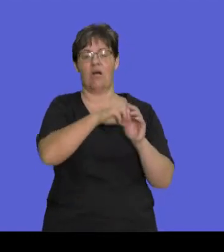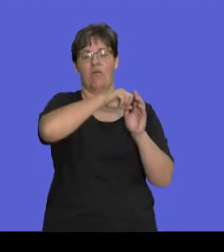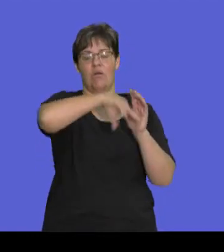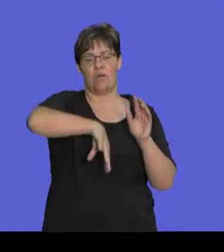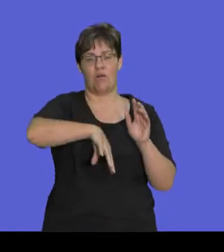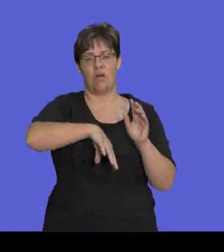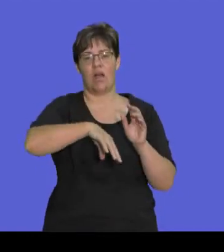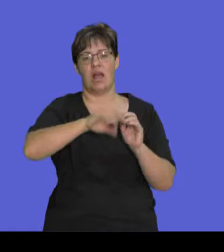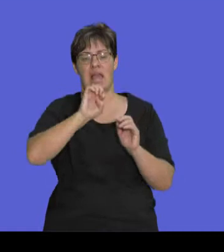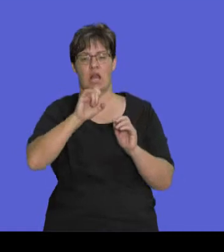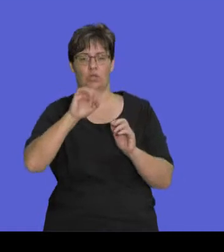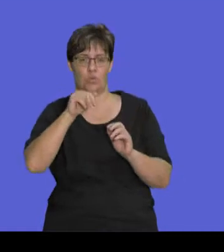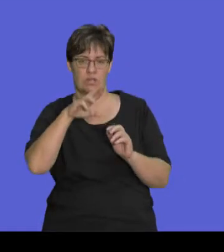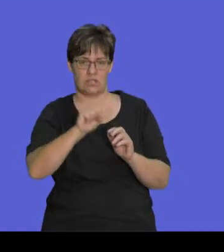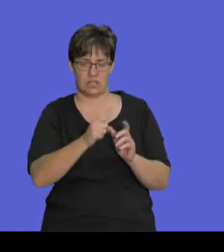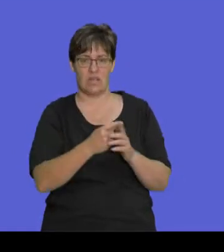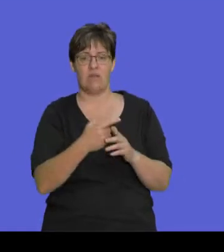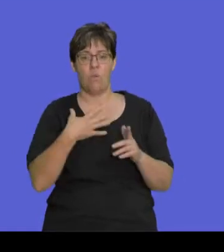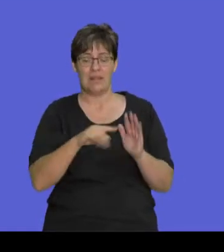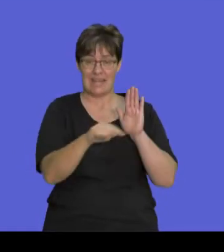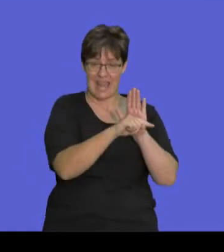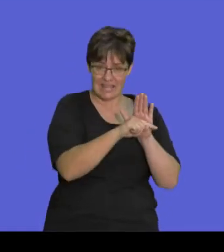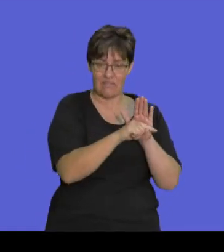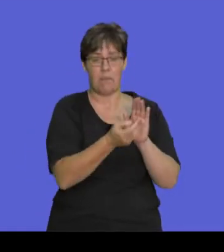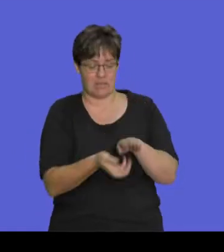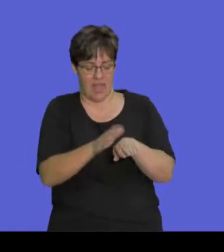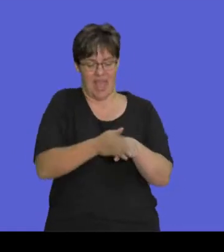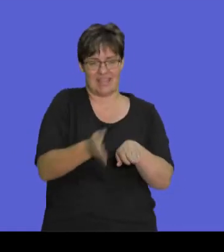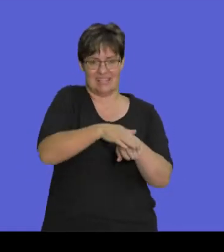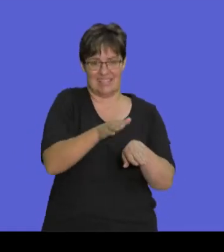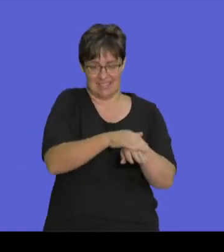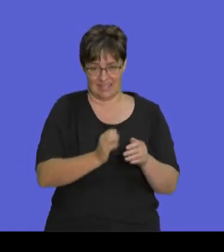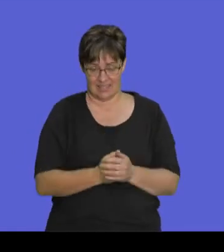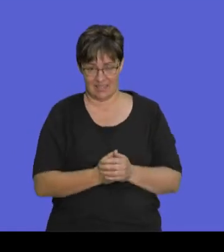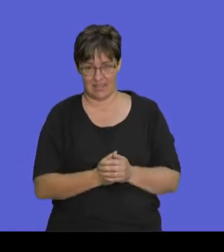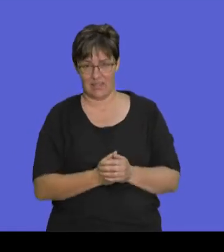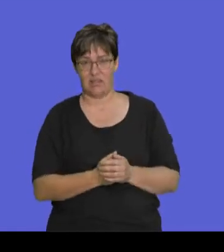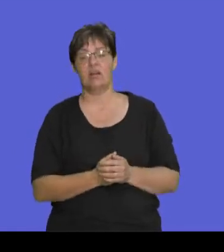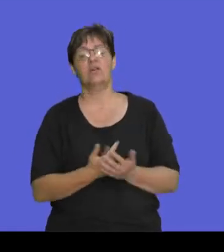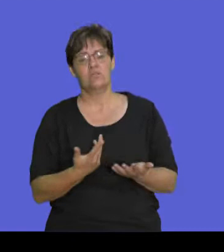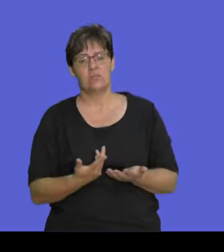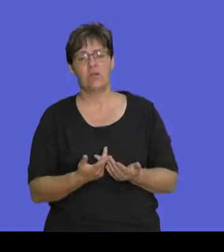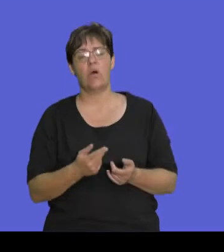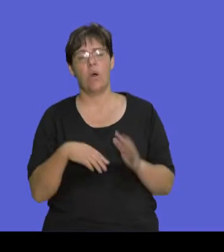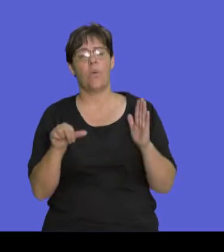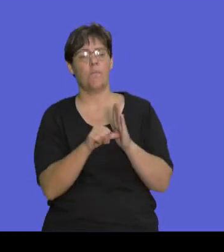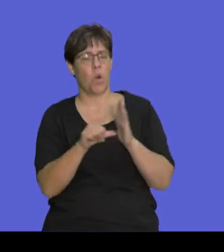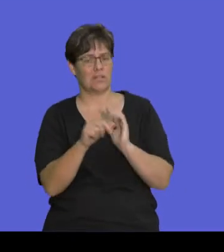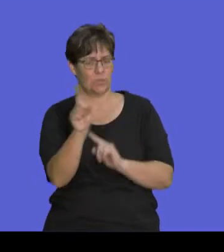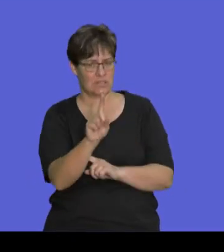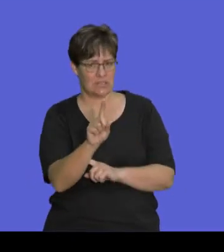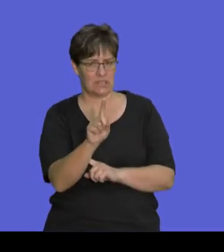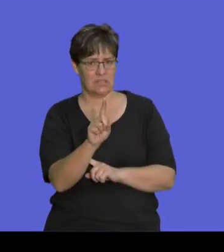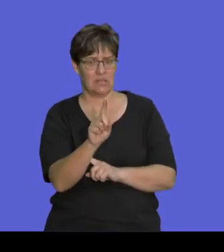to be negatively charged, electrons must be transferred to it. And we also dealt with a very, very important concept